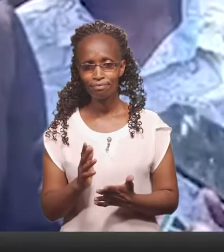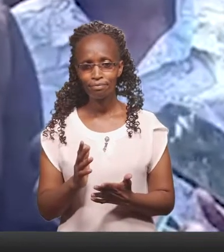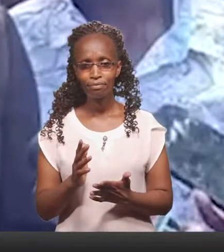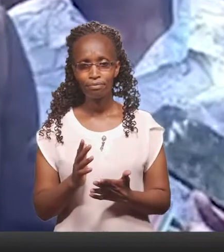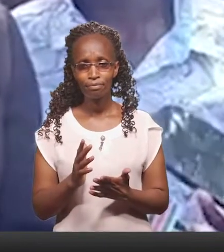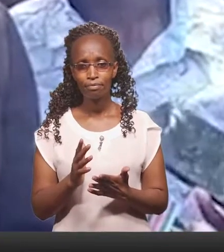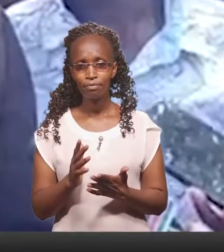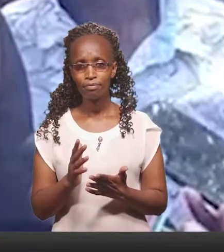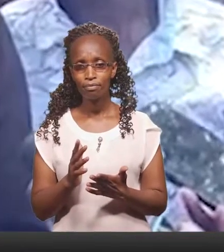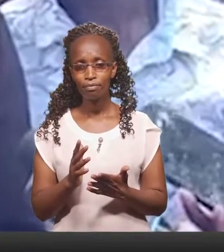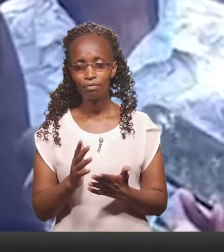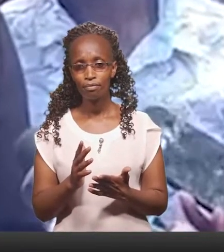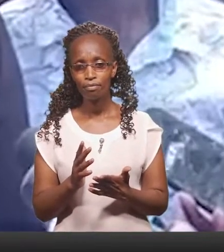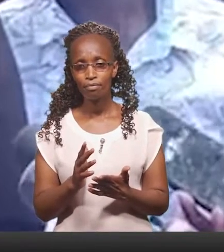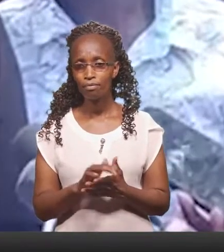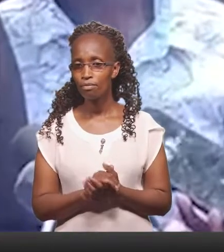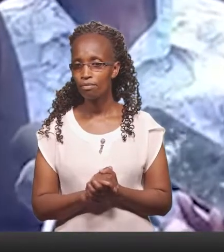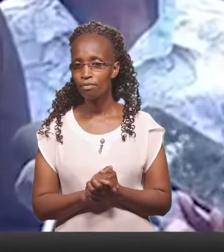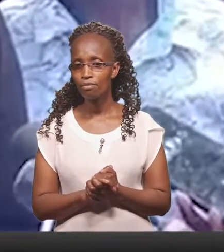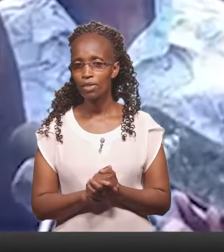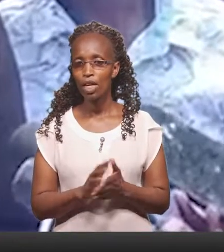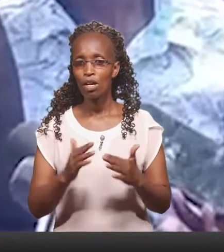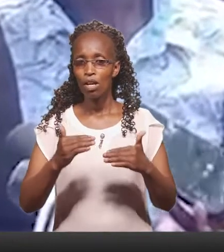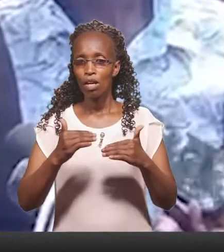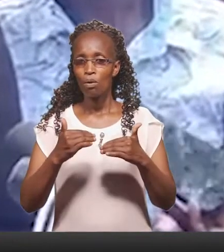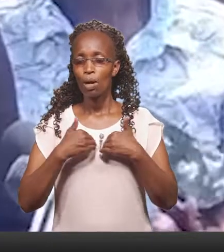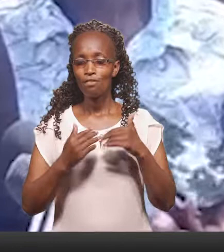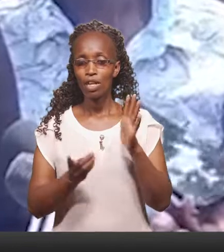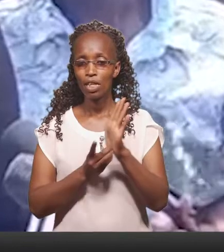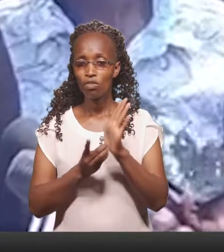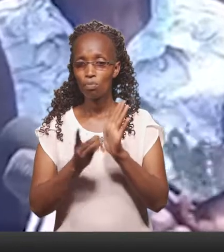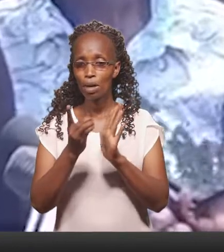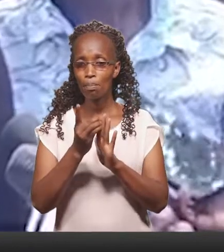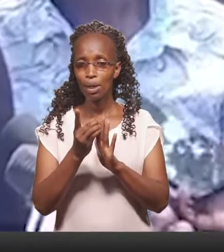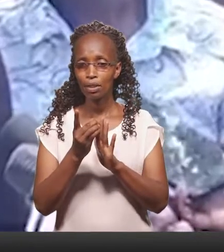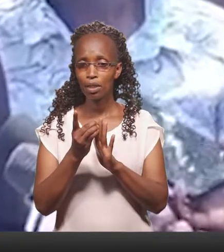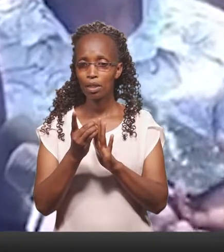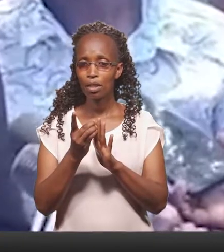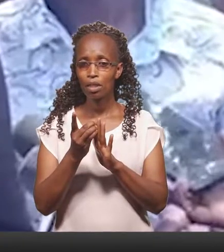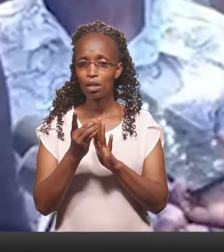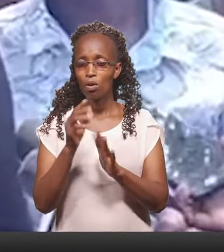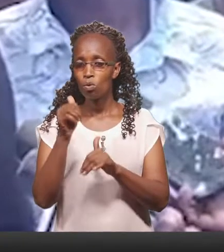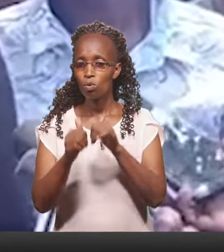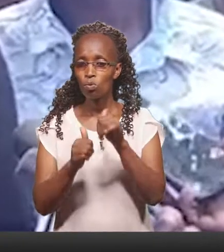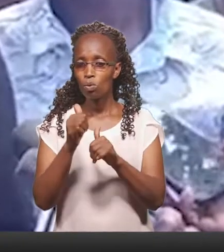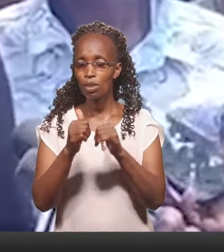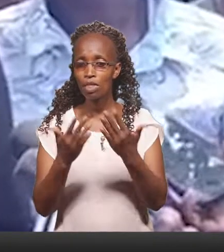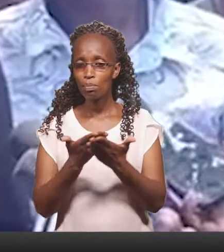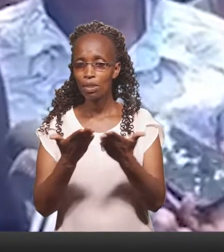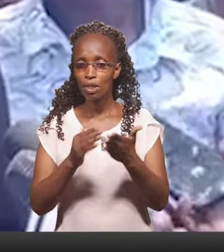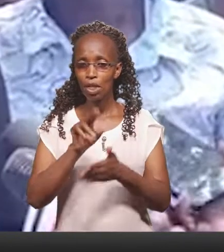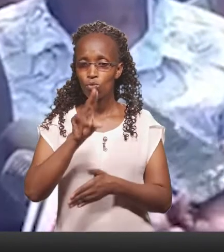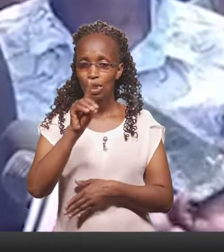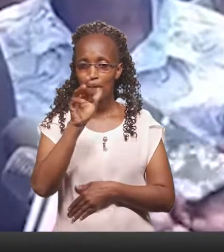I was also the national treasurer, there has since been developments that render my candidature